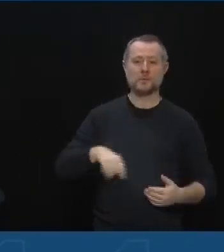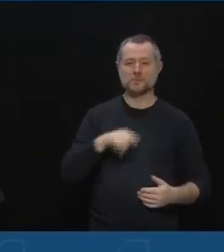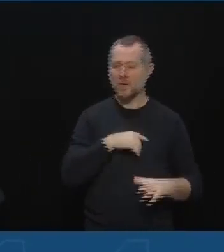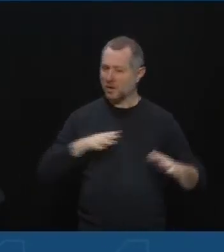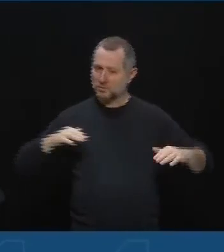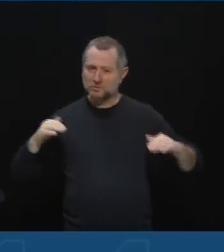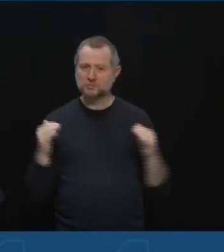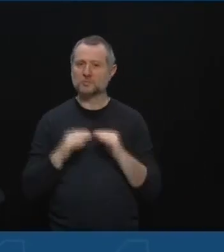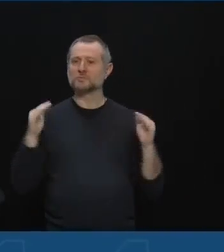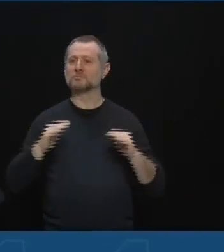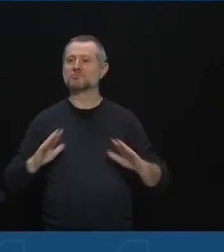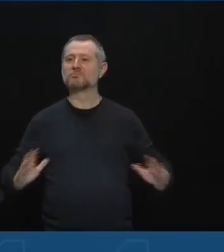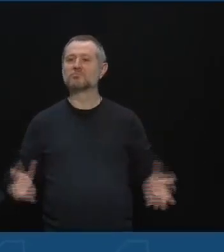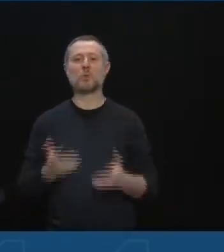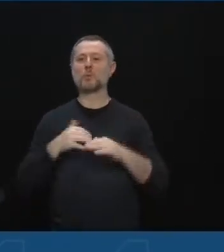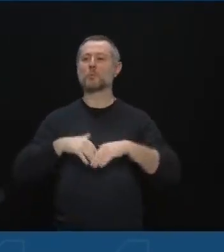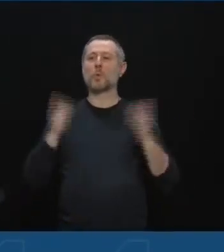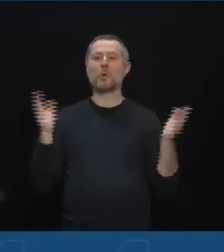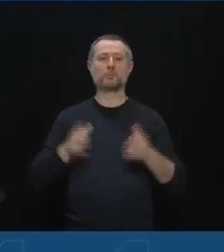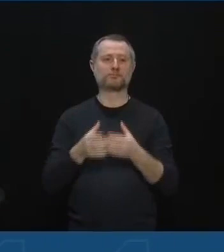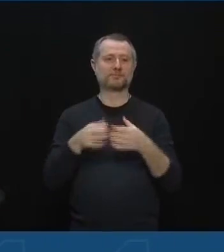down.